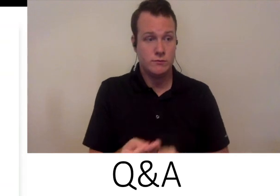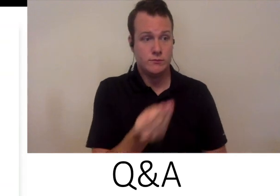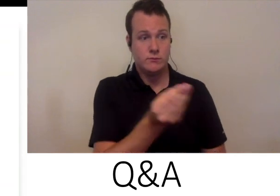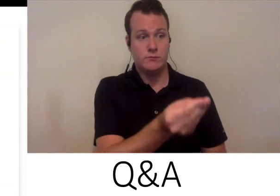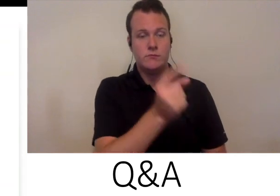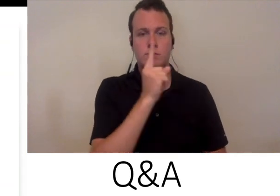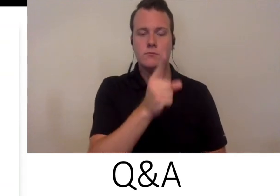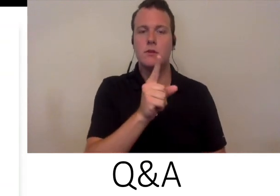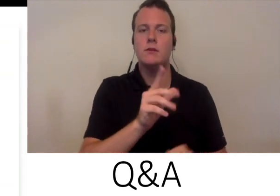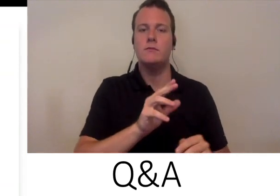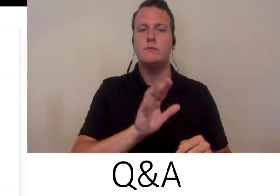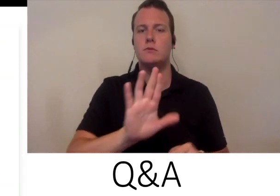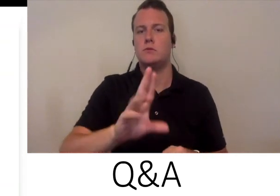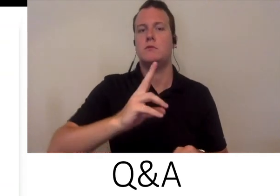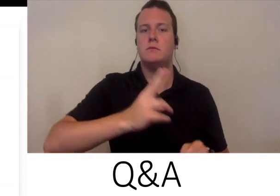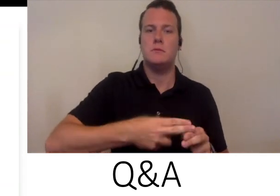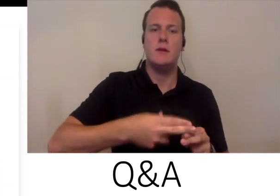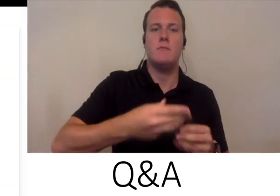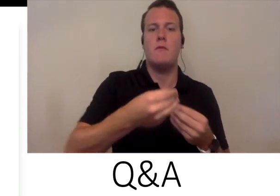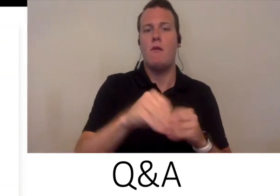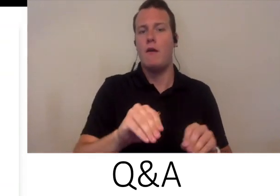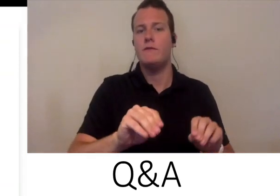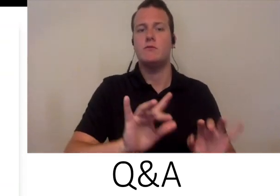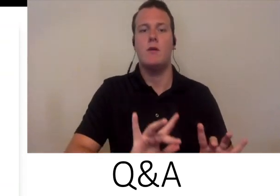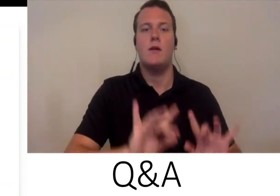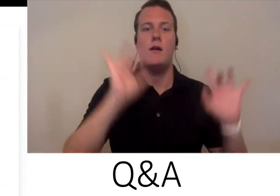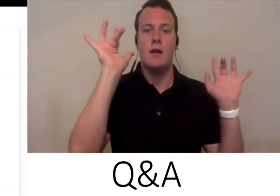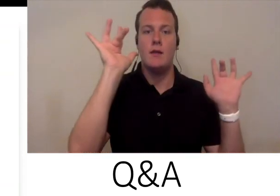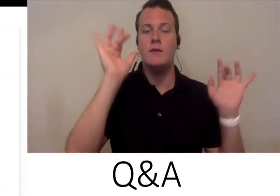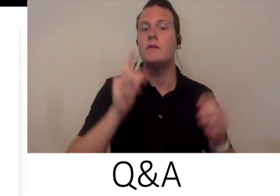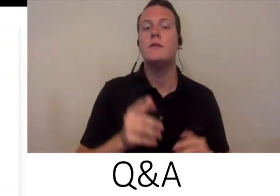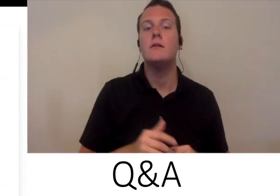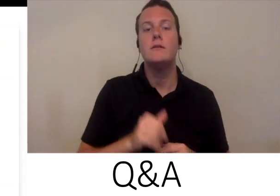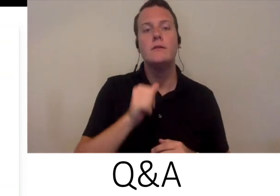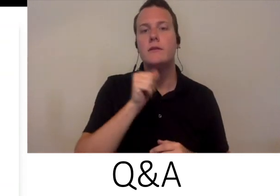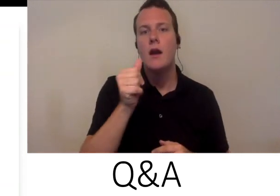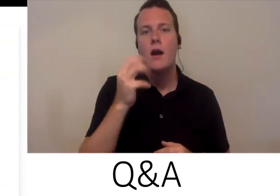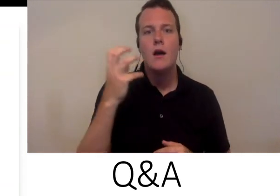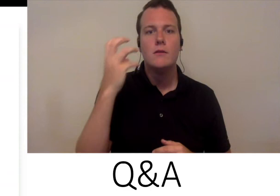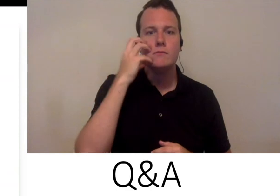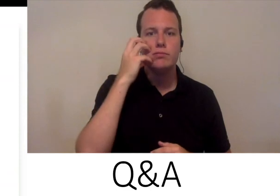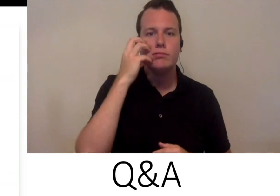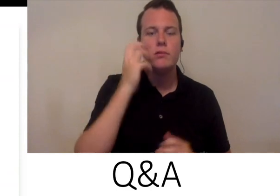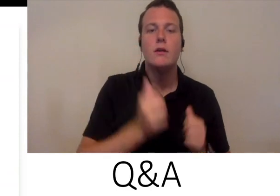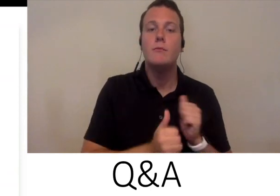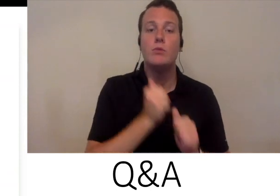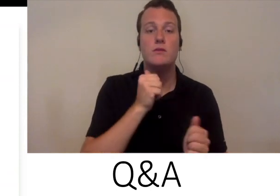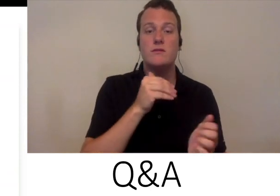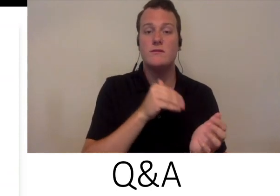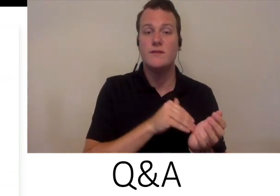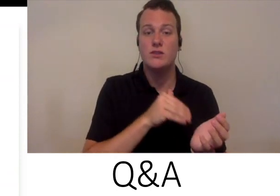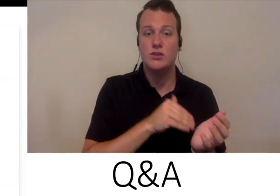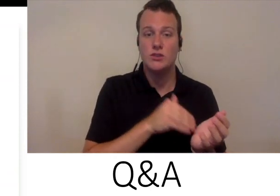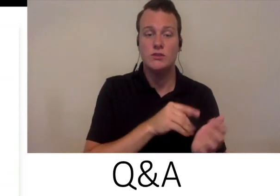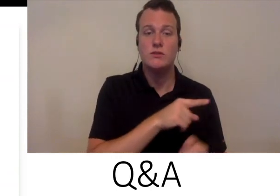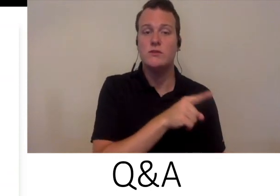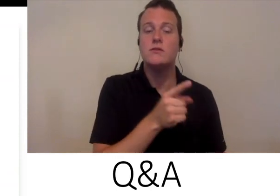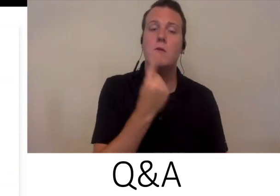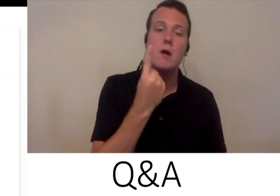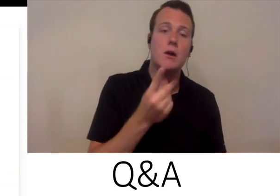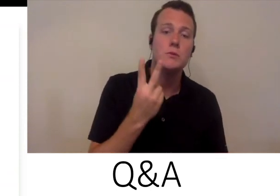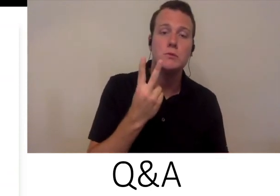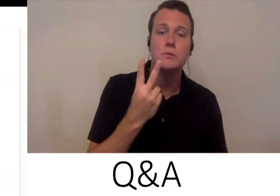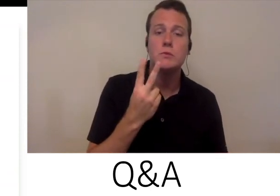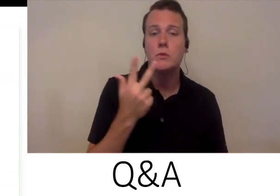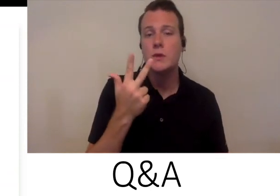you in your office. And you don't want to have a great deal, because most physicians will only take about 1 to 3 minutes in their